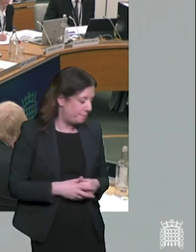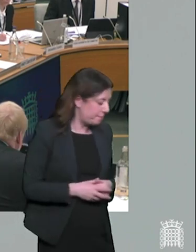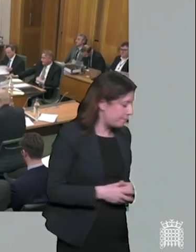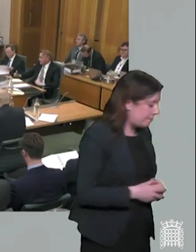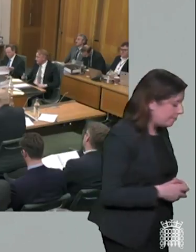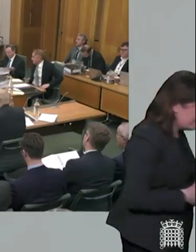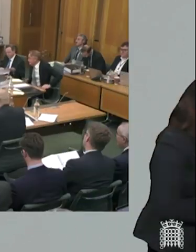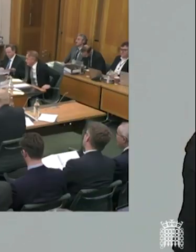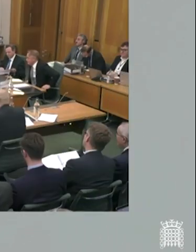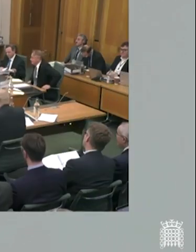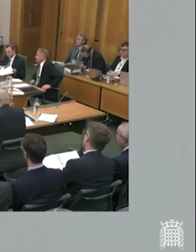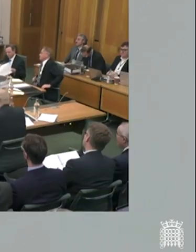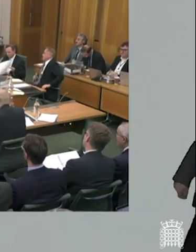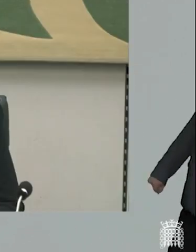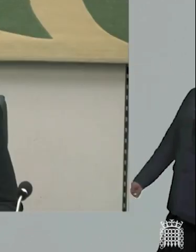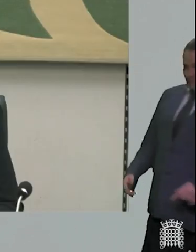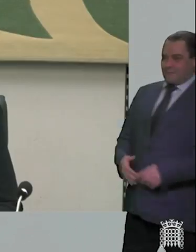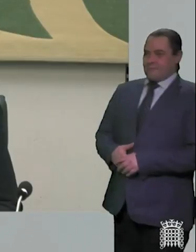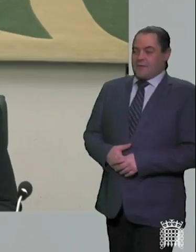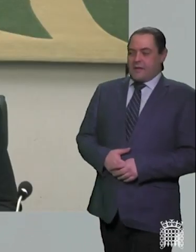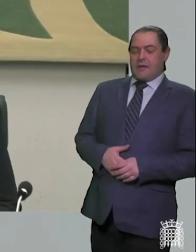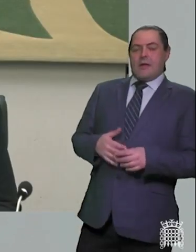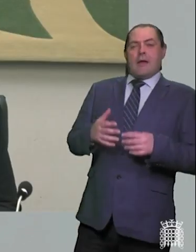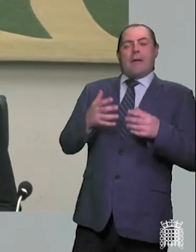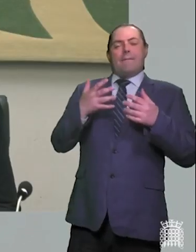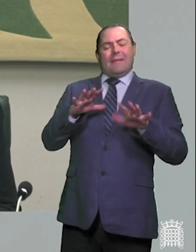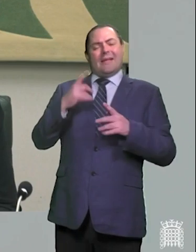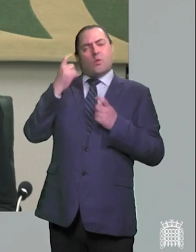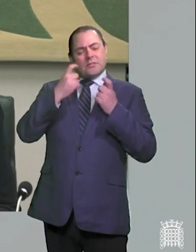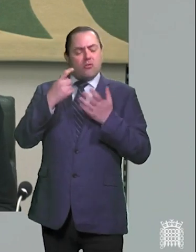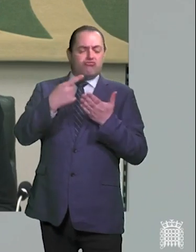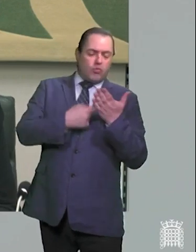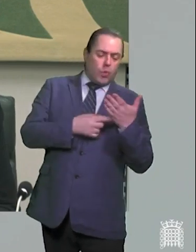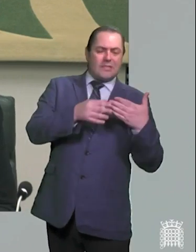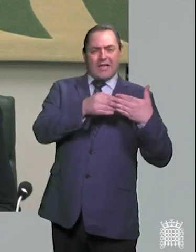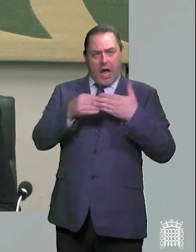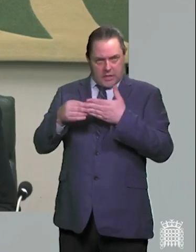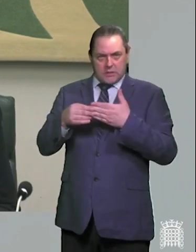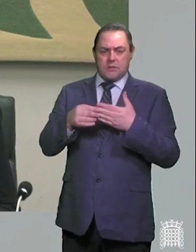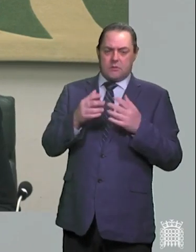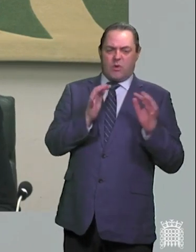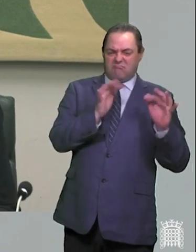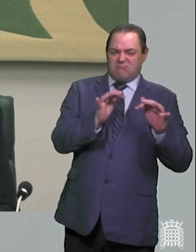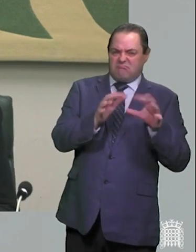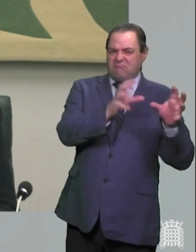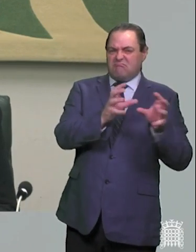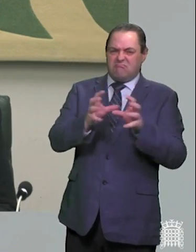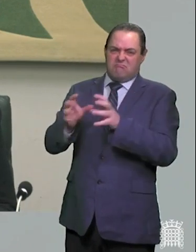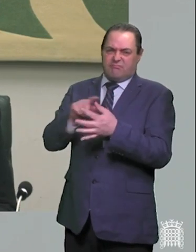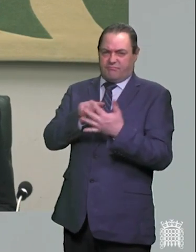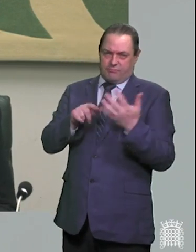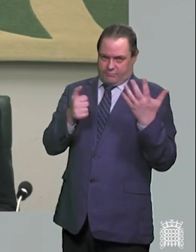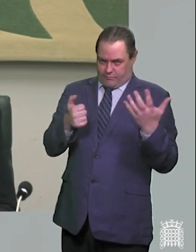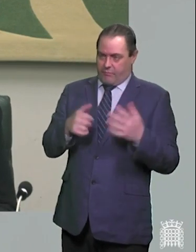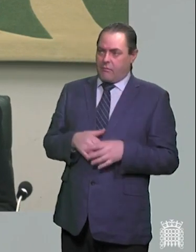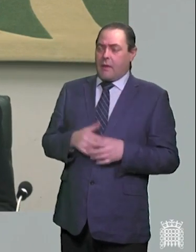you. Mr. Johnson, we've now considered the rules and guidance relating to COVID that were in force at the time of the gatherings we've discussed with you.